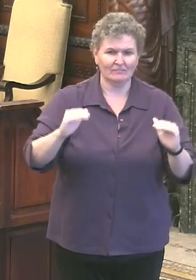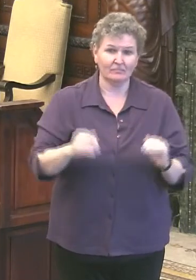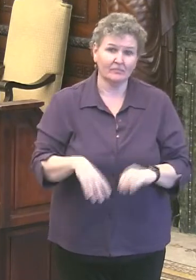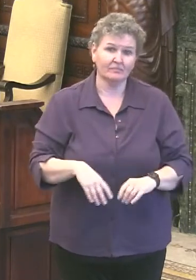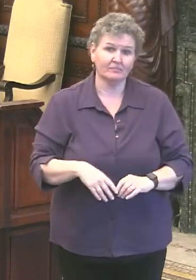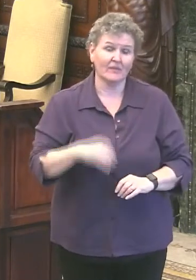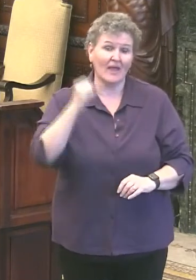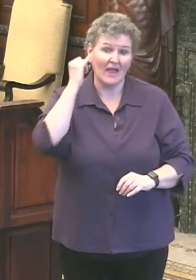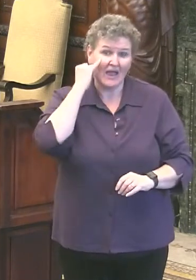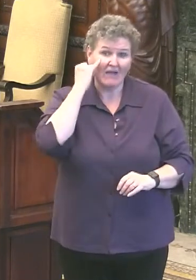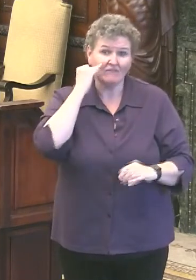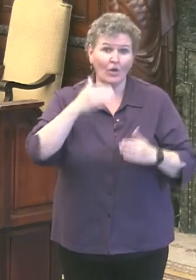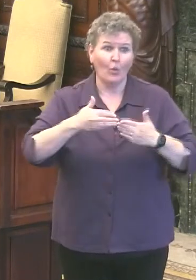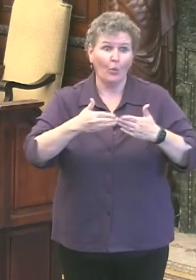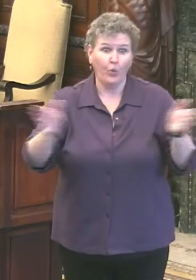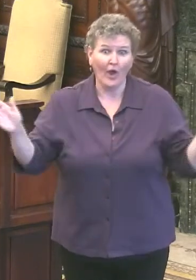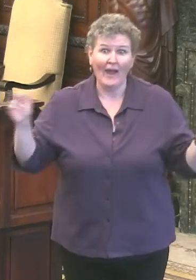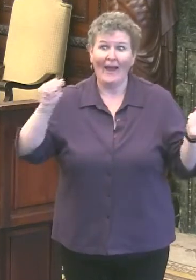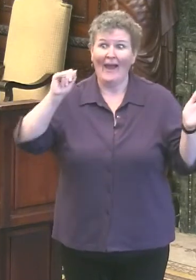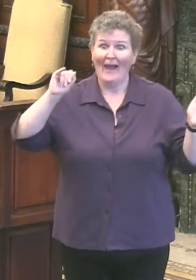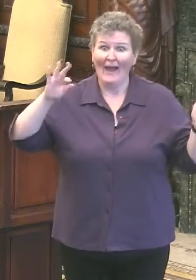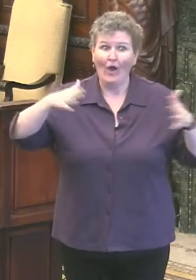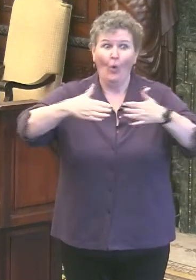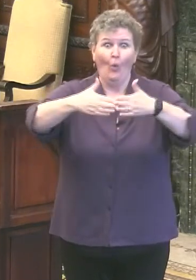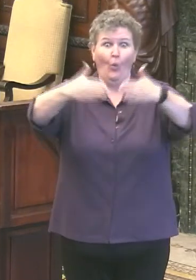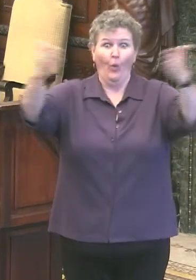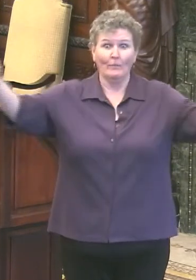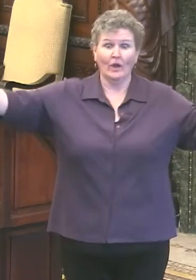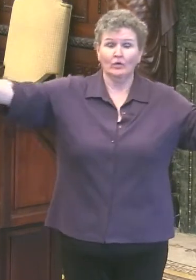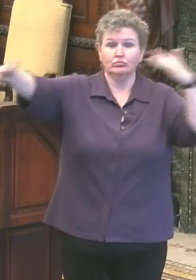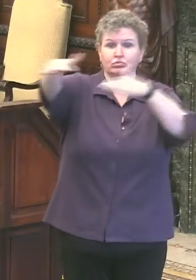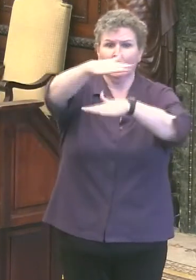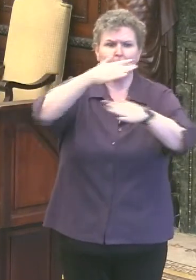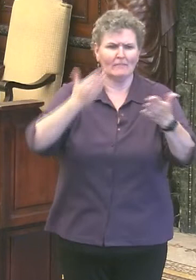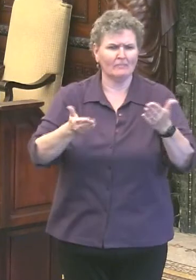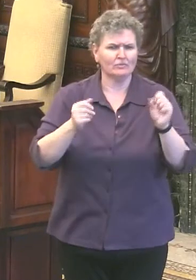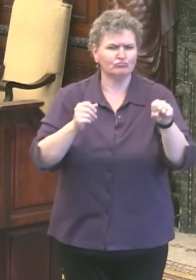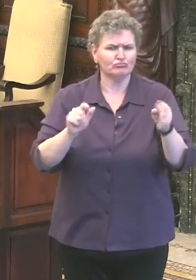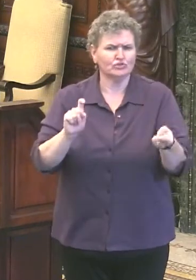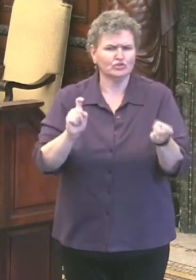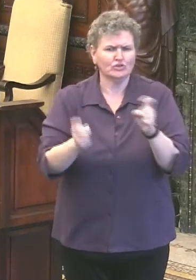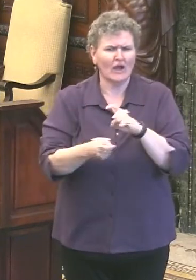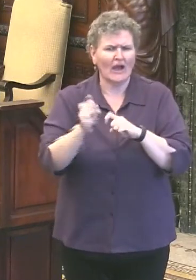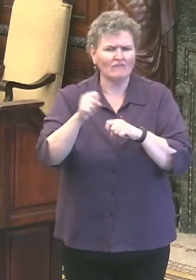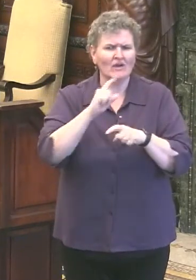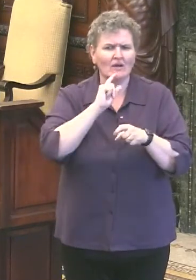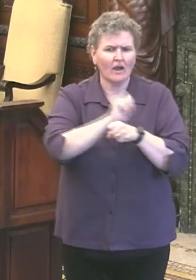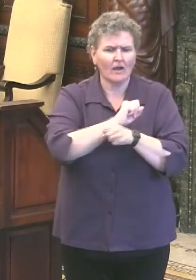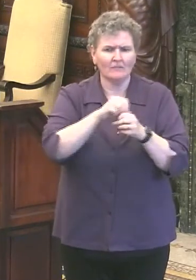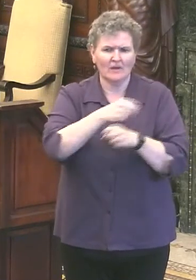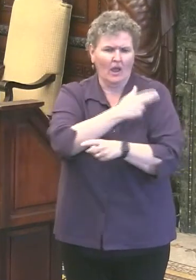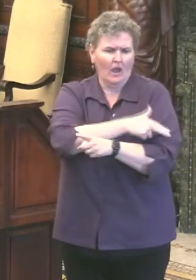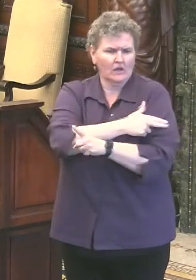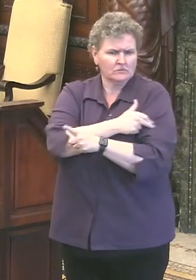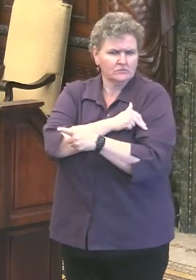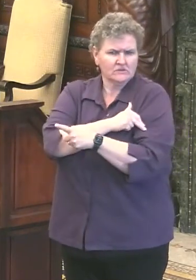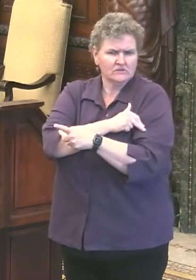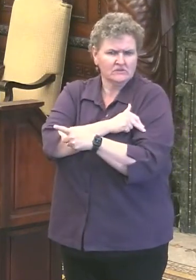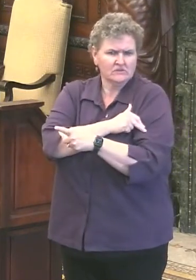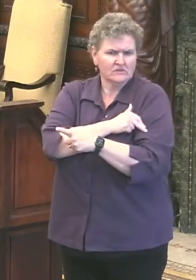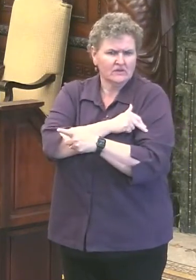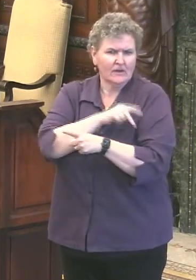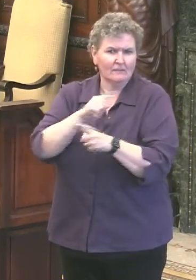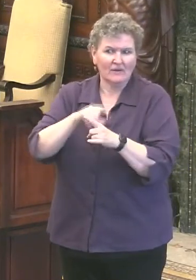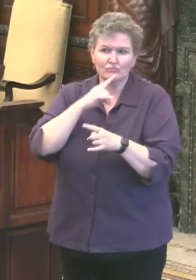airborne transmission occurs, it might change what is done within hospitals, and it would be difficult to deal with that in hospitals because there are